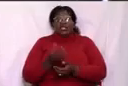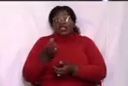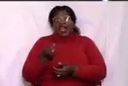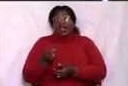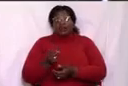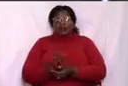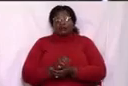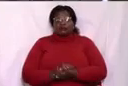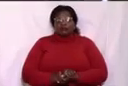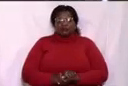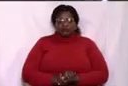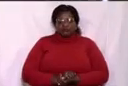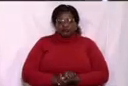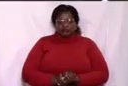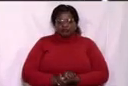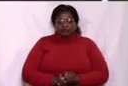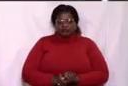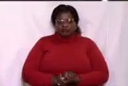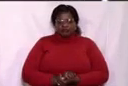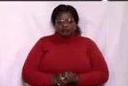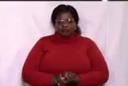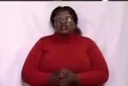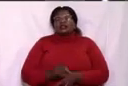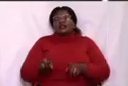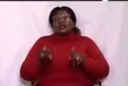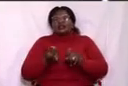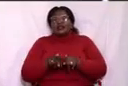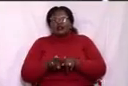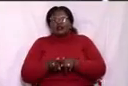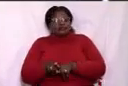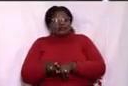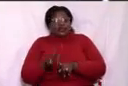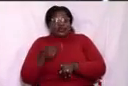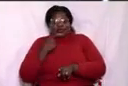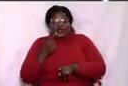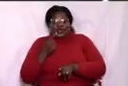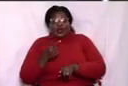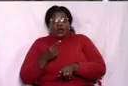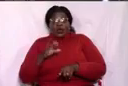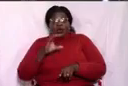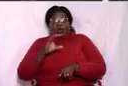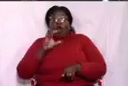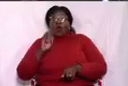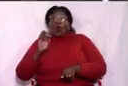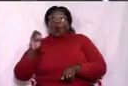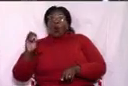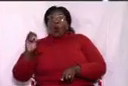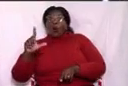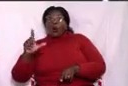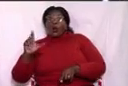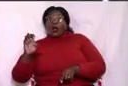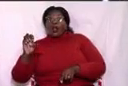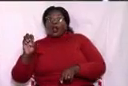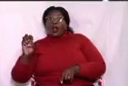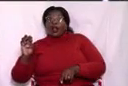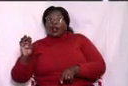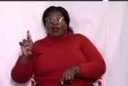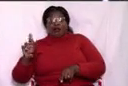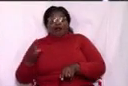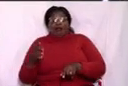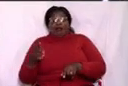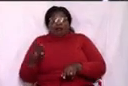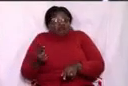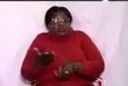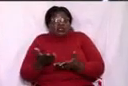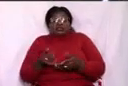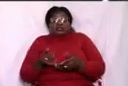that you said you even made cooler things. So I marked that cooler. So that's really cool that the